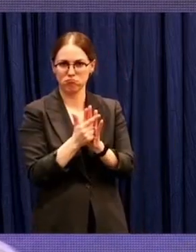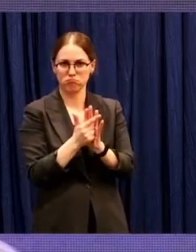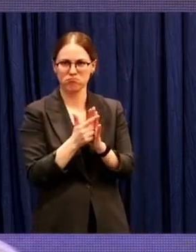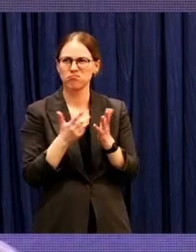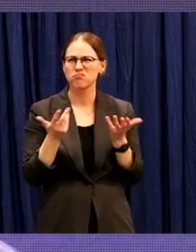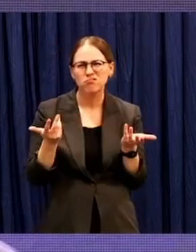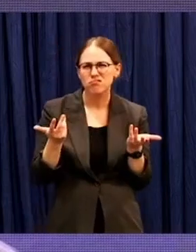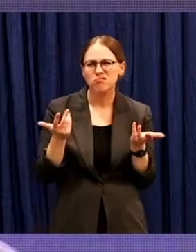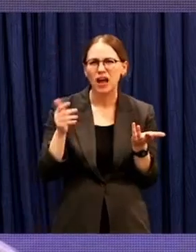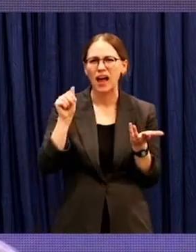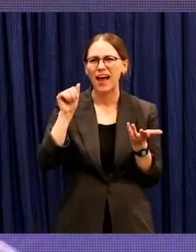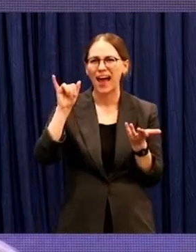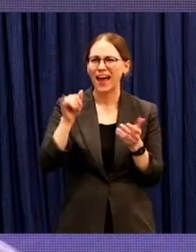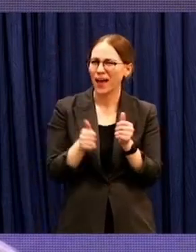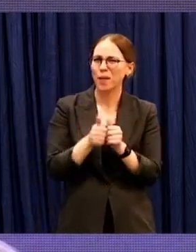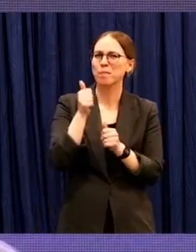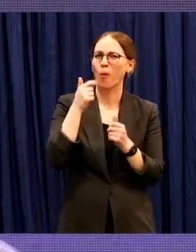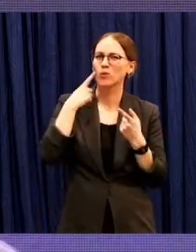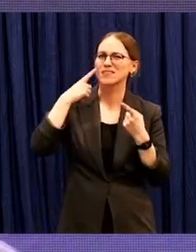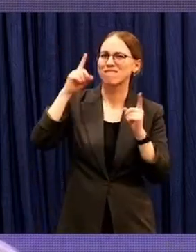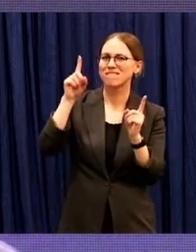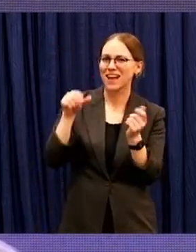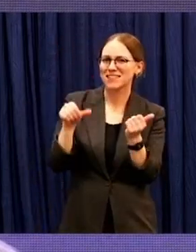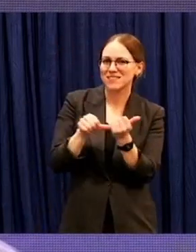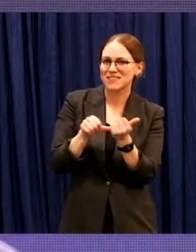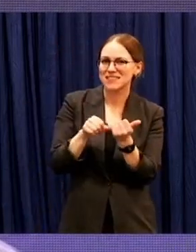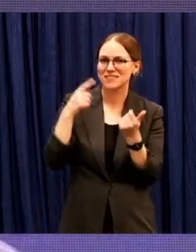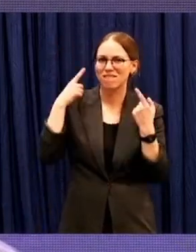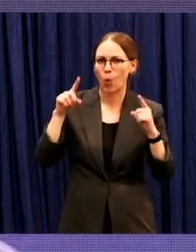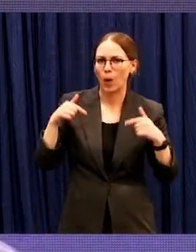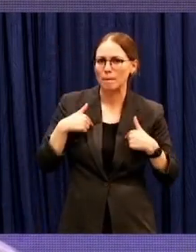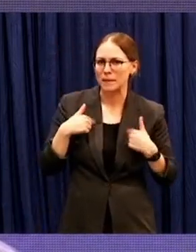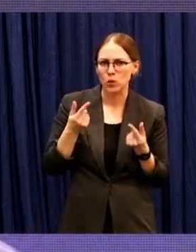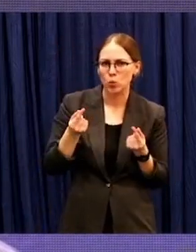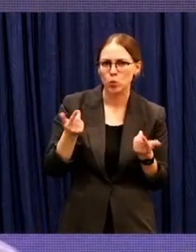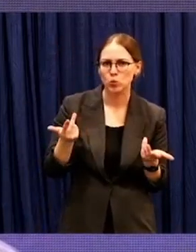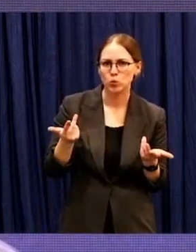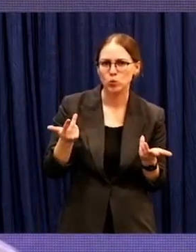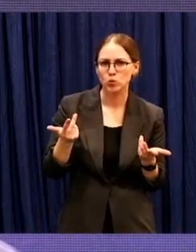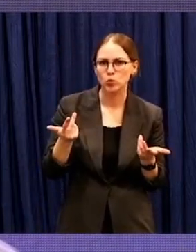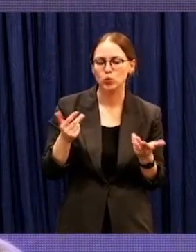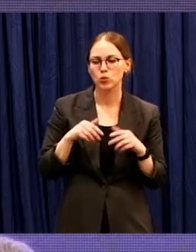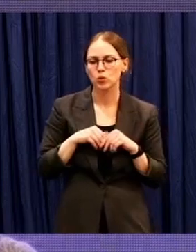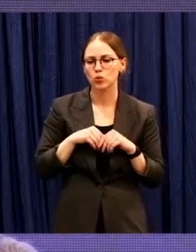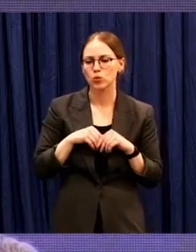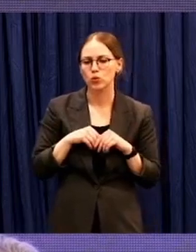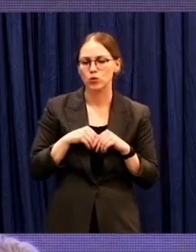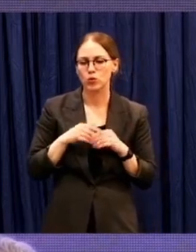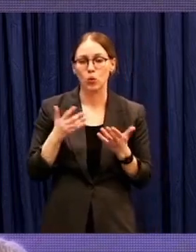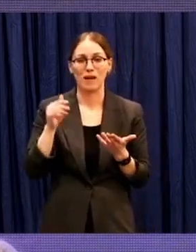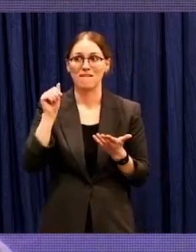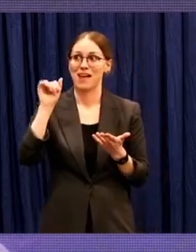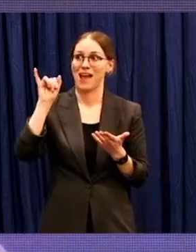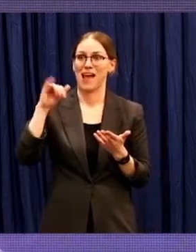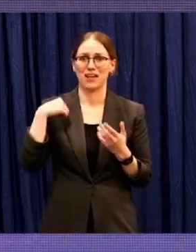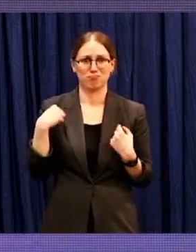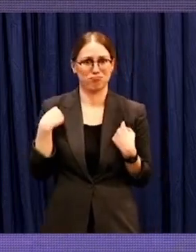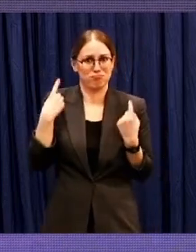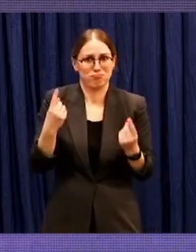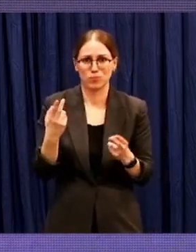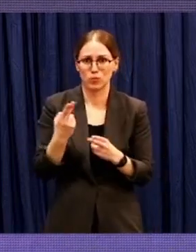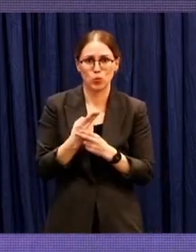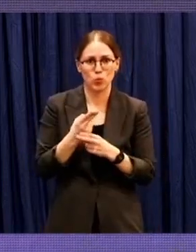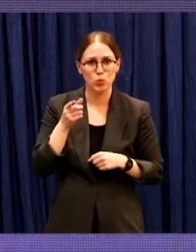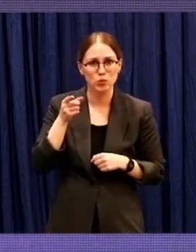ever. Well, what if AI is the most effective assistive technology for you? What if the assistive technology you've always used and you've been trained to